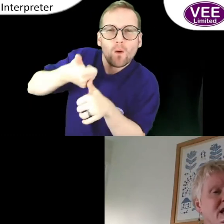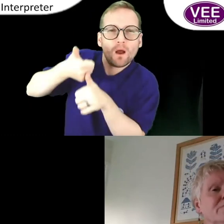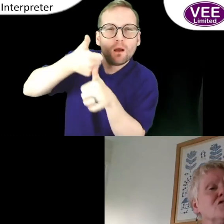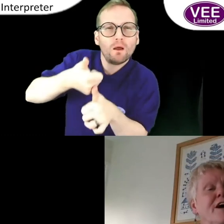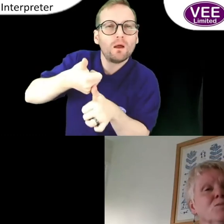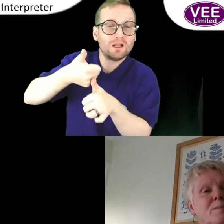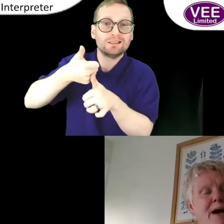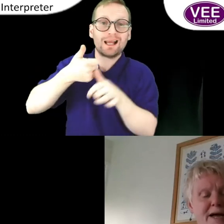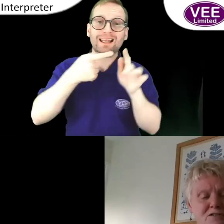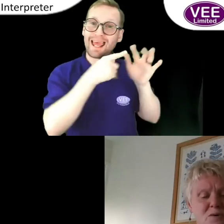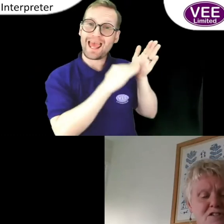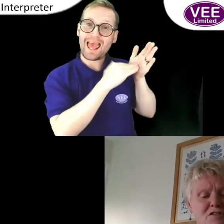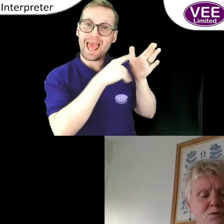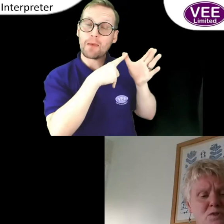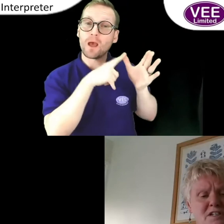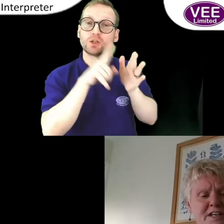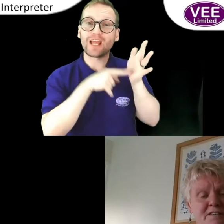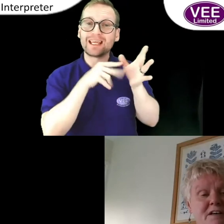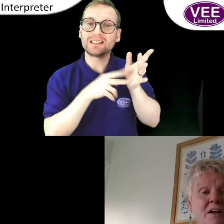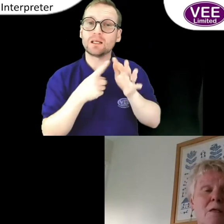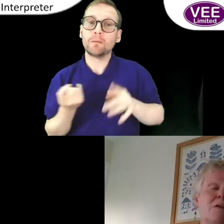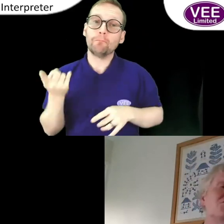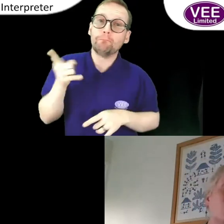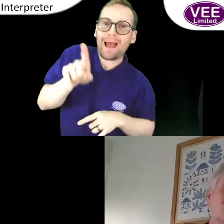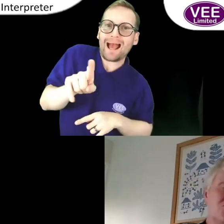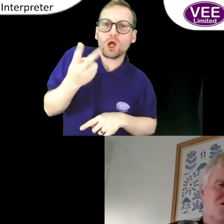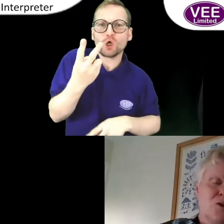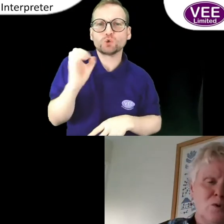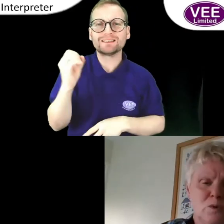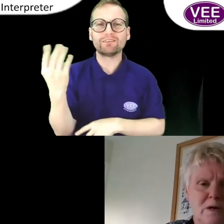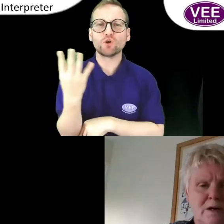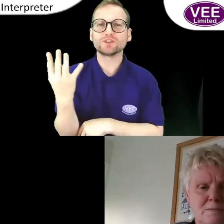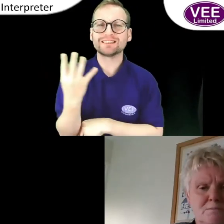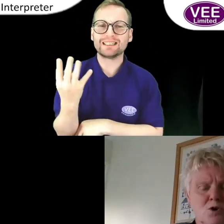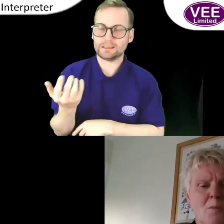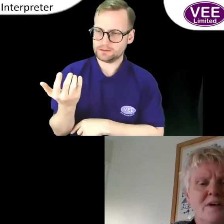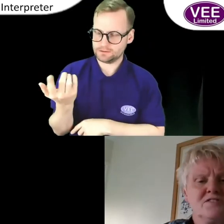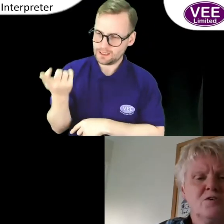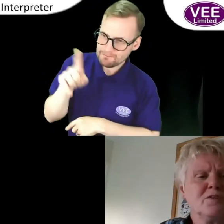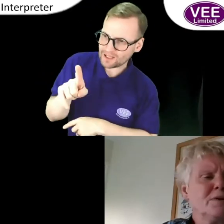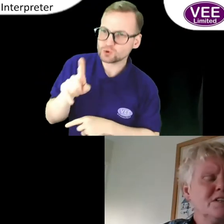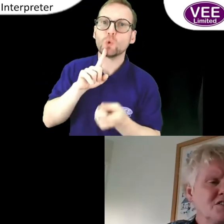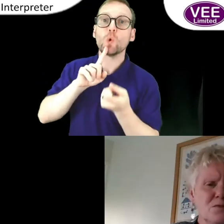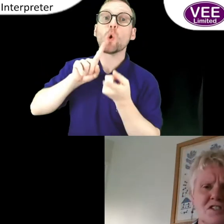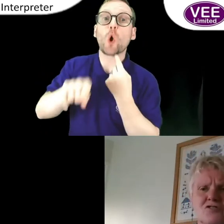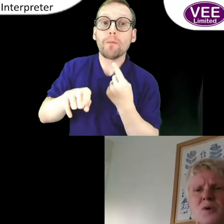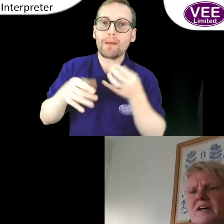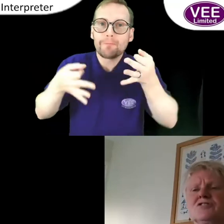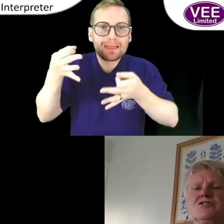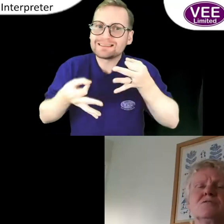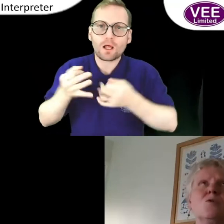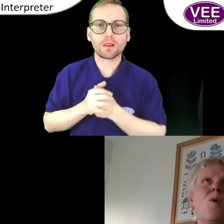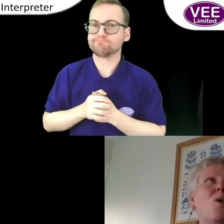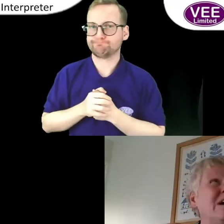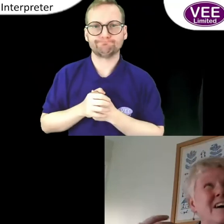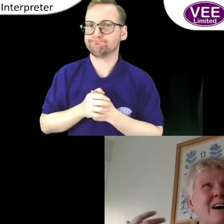And Emma Jane went back in 2014, not to comment on the political